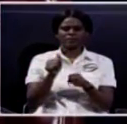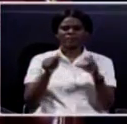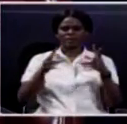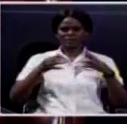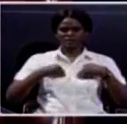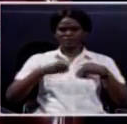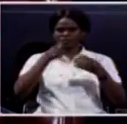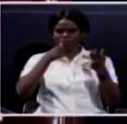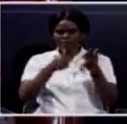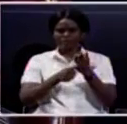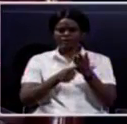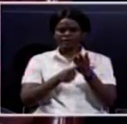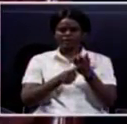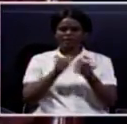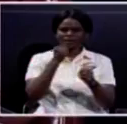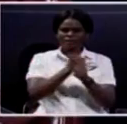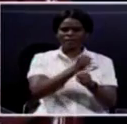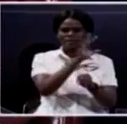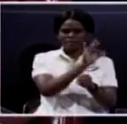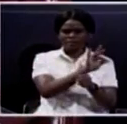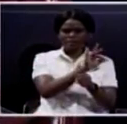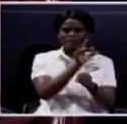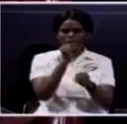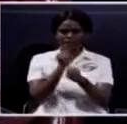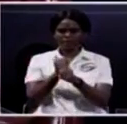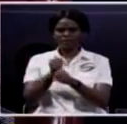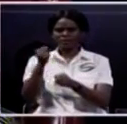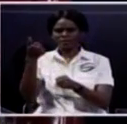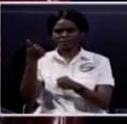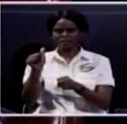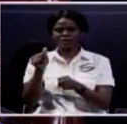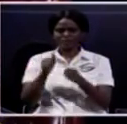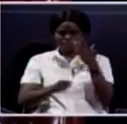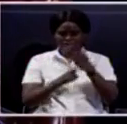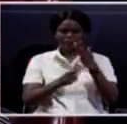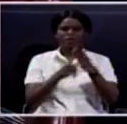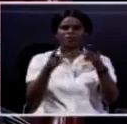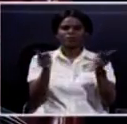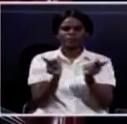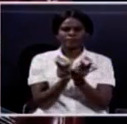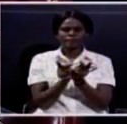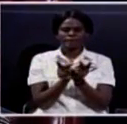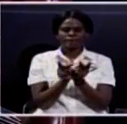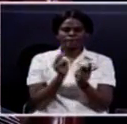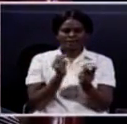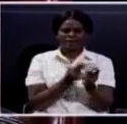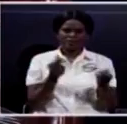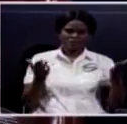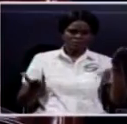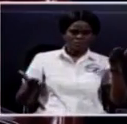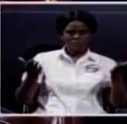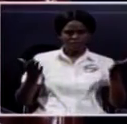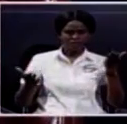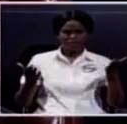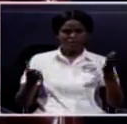acceptance letters for grade 8 and grade 10 in the urban setup. And we had to compare.